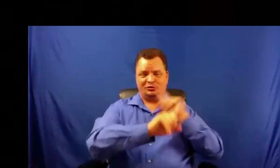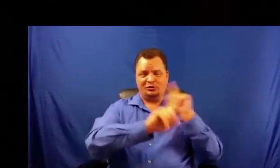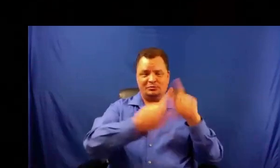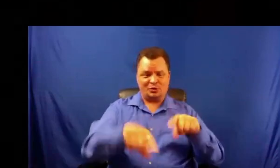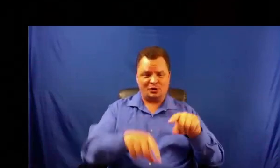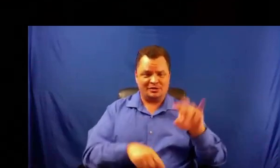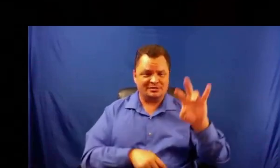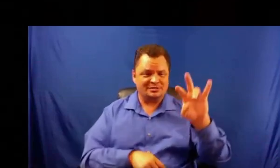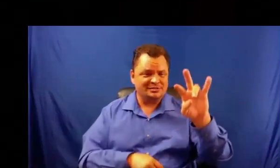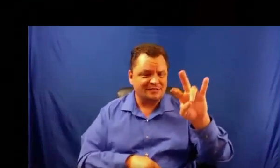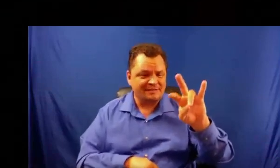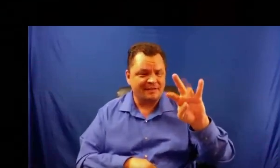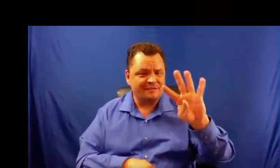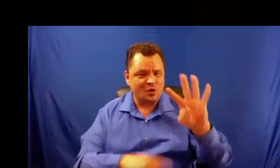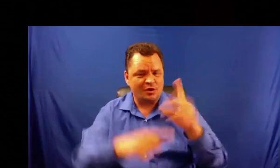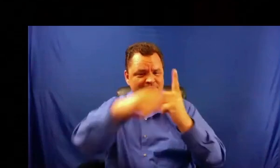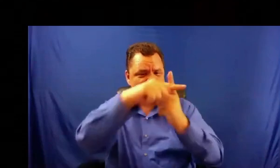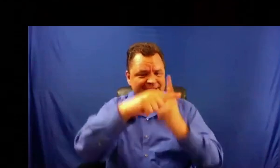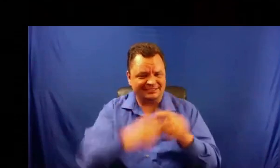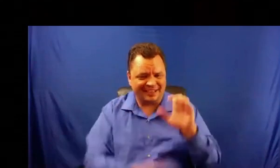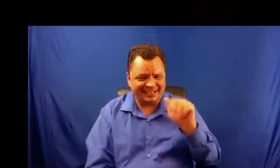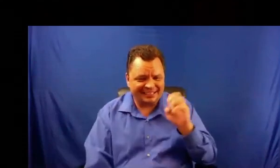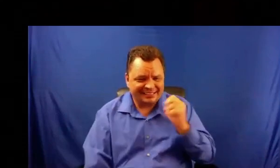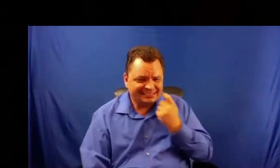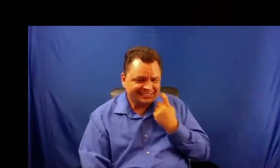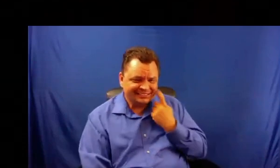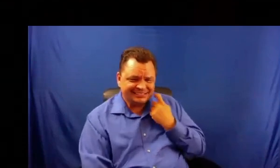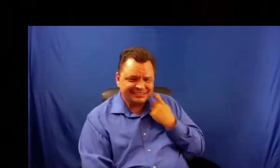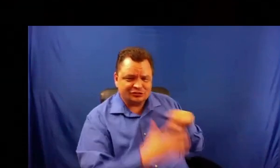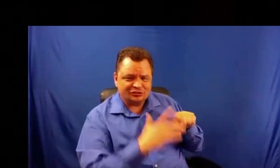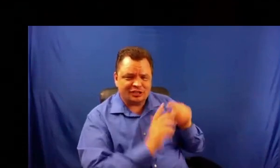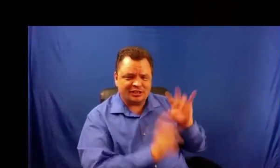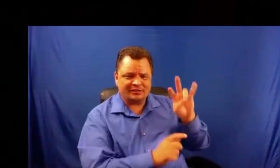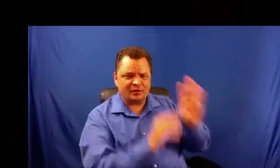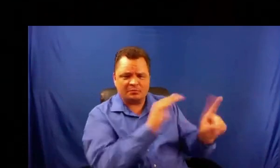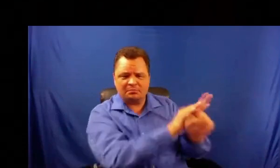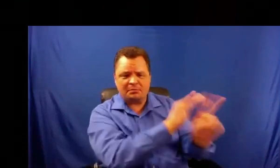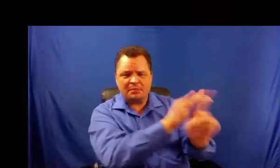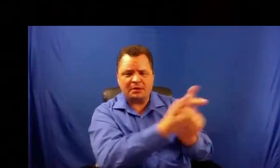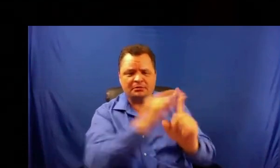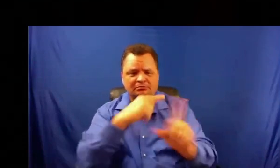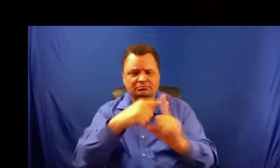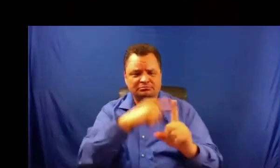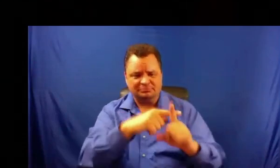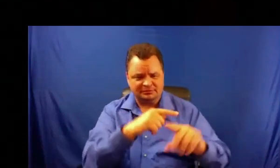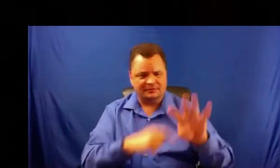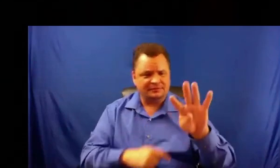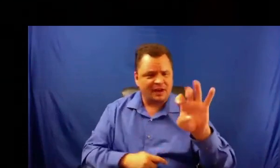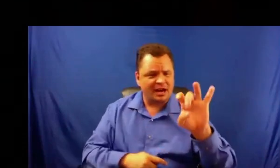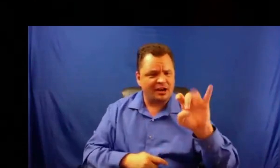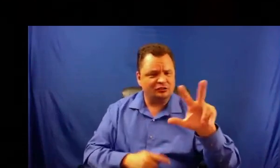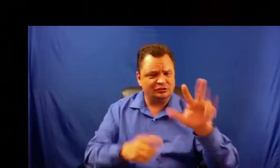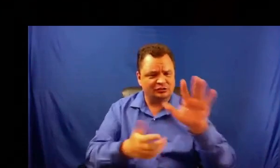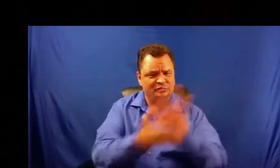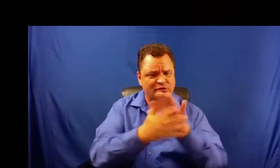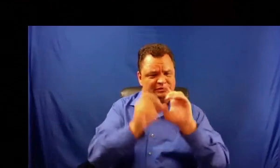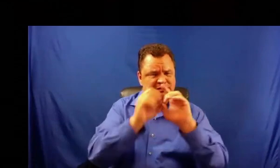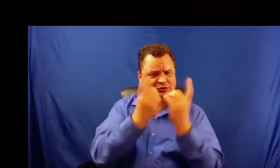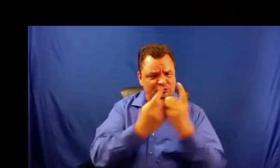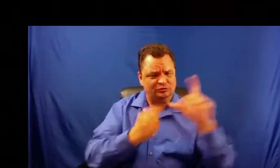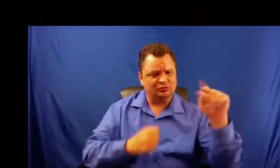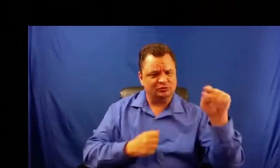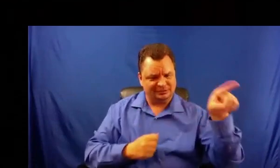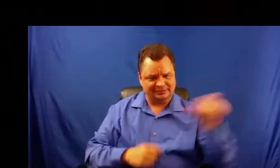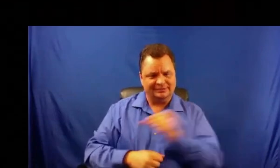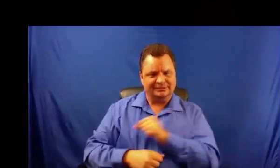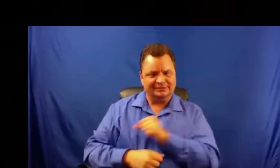the recent start of the academic year, and that there are now 483 students in D20 and staff in quarantine. This level of